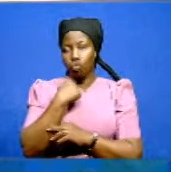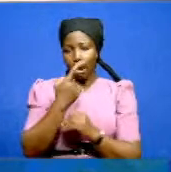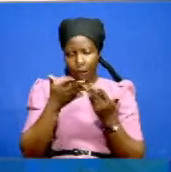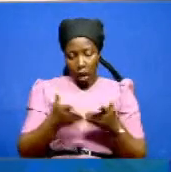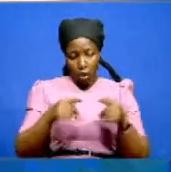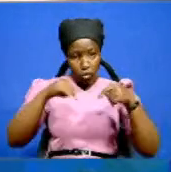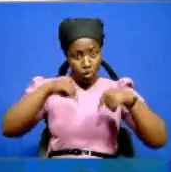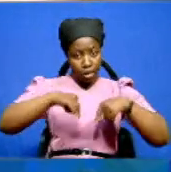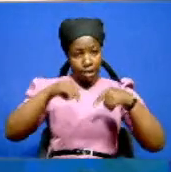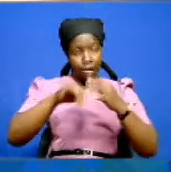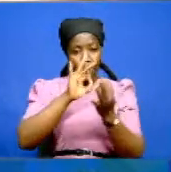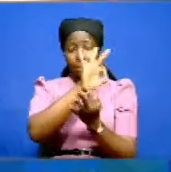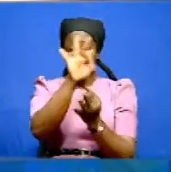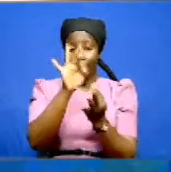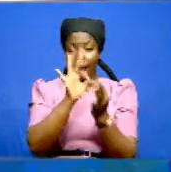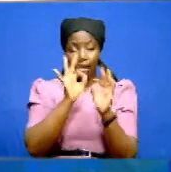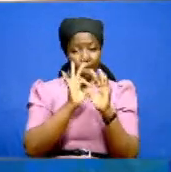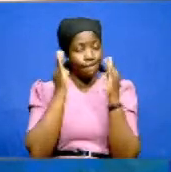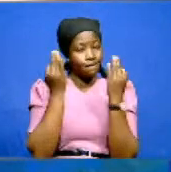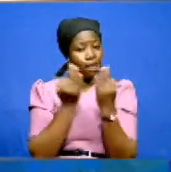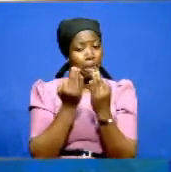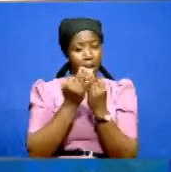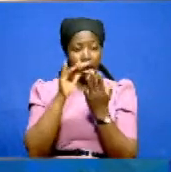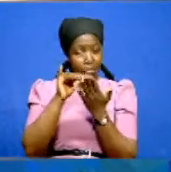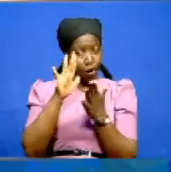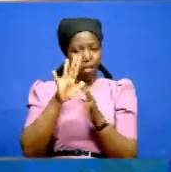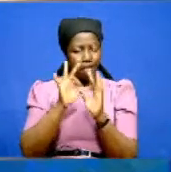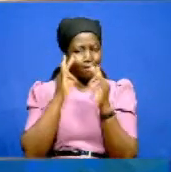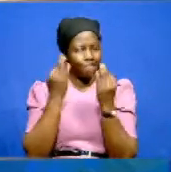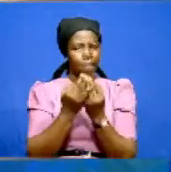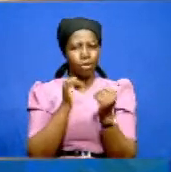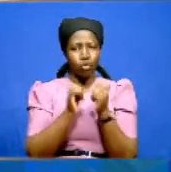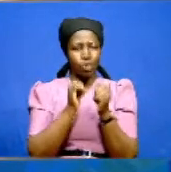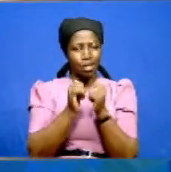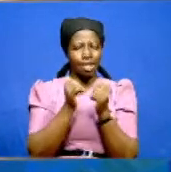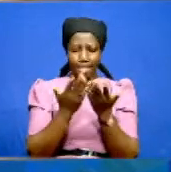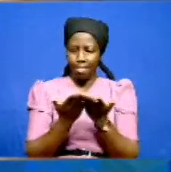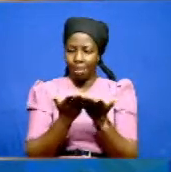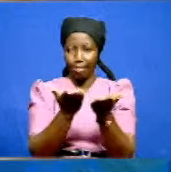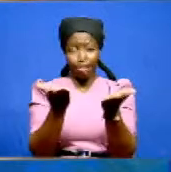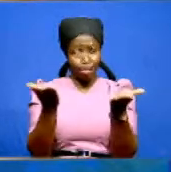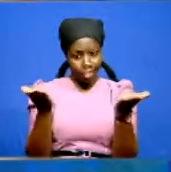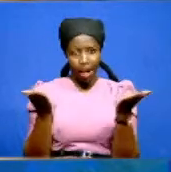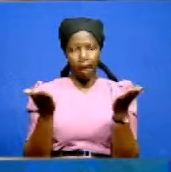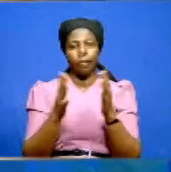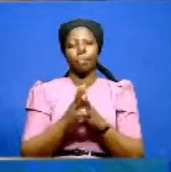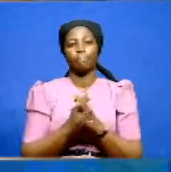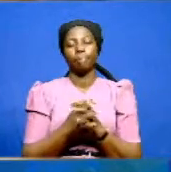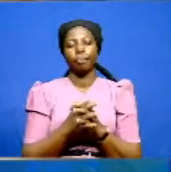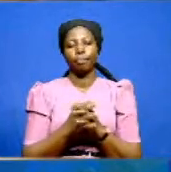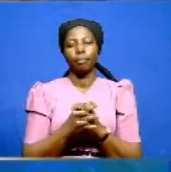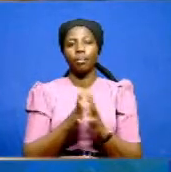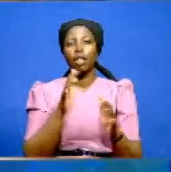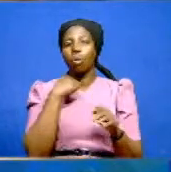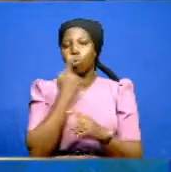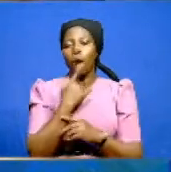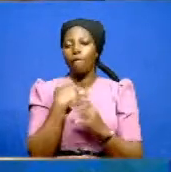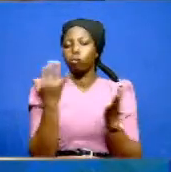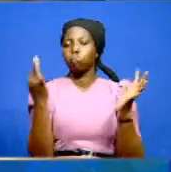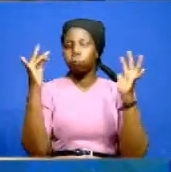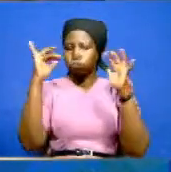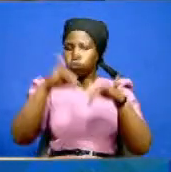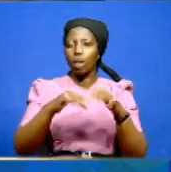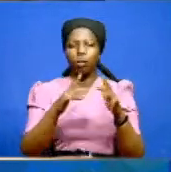family, and more so the family that is standing before the congregation, that we have come here to